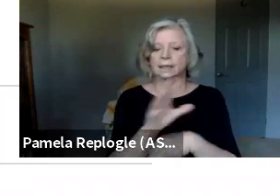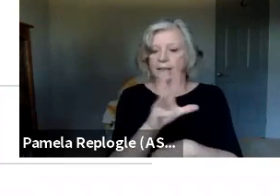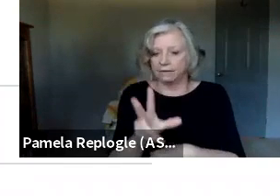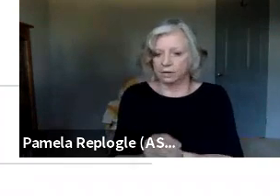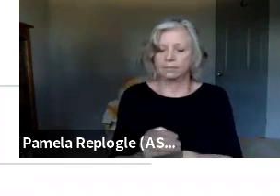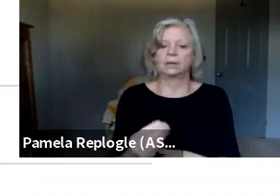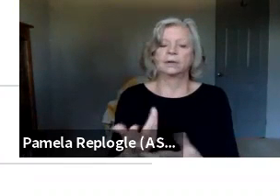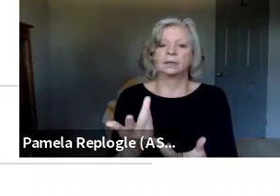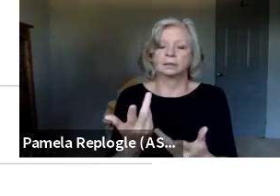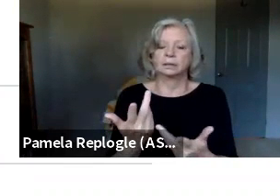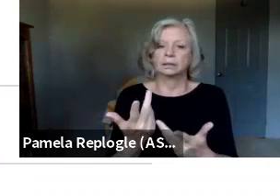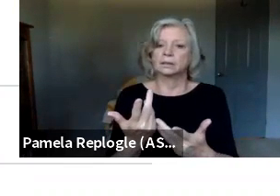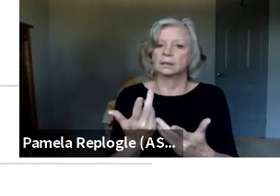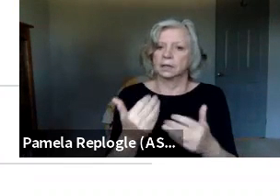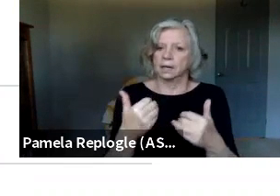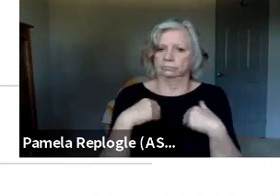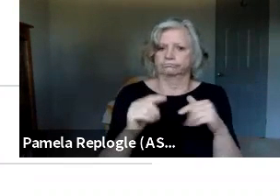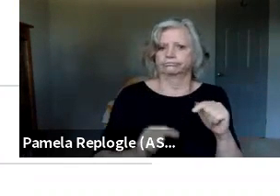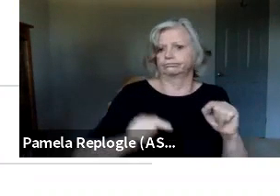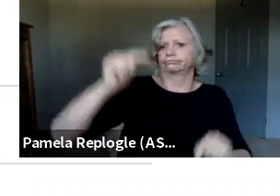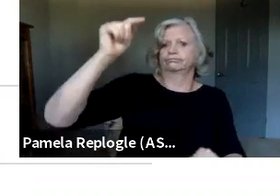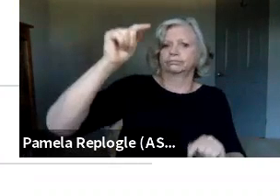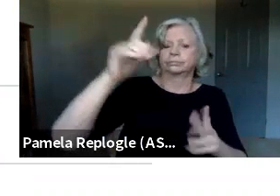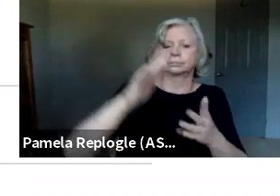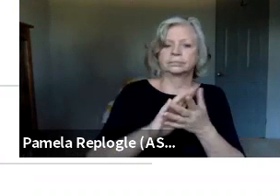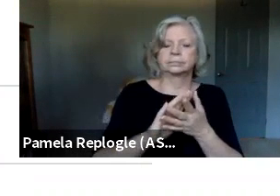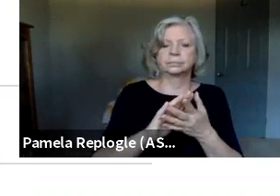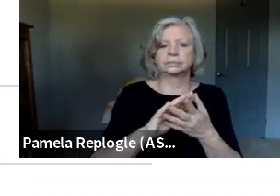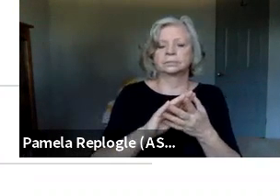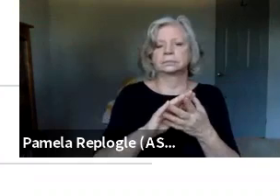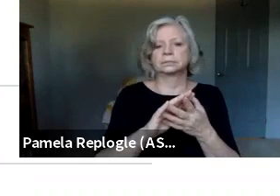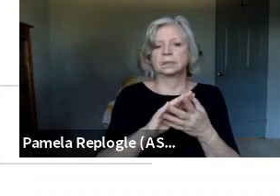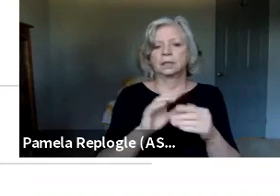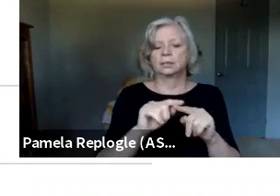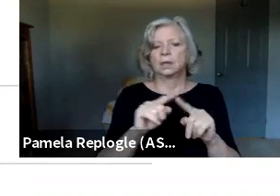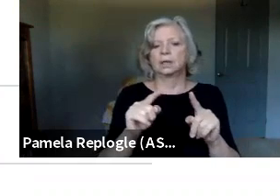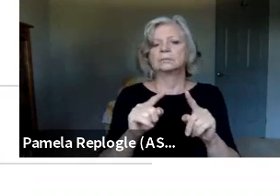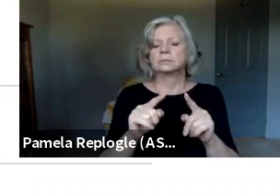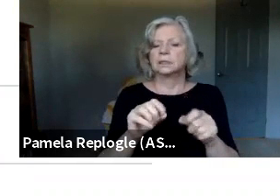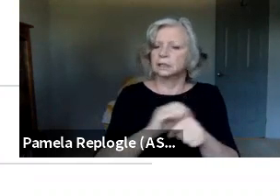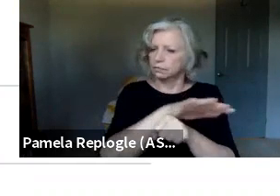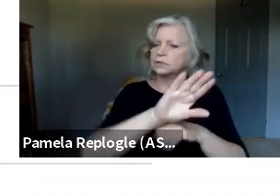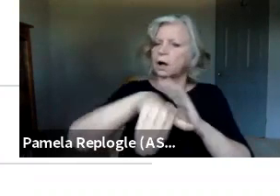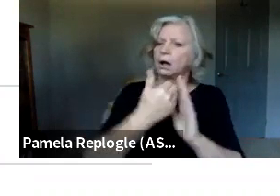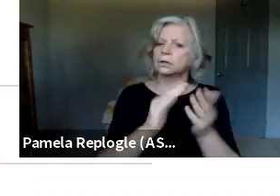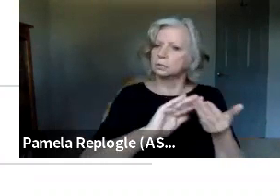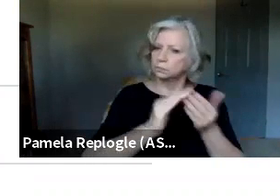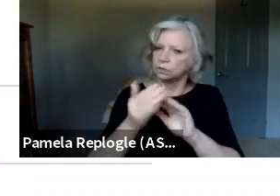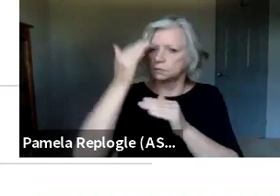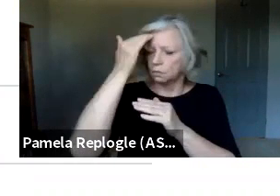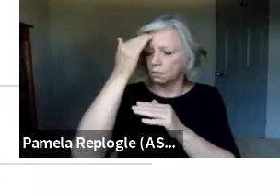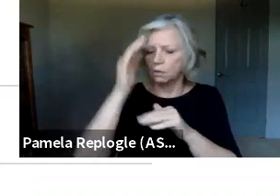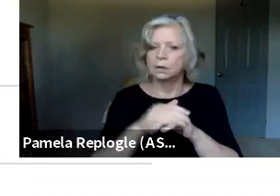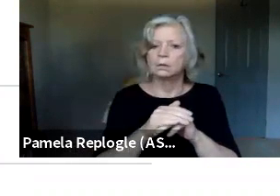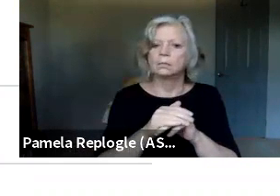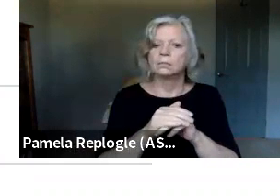experienced disproportionate impacts of COVID, even as it affected virtually all communities. And what you see here is